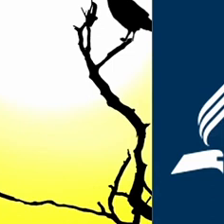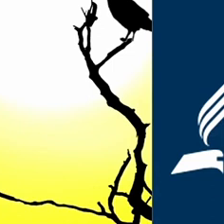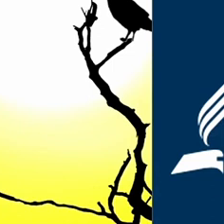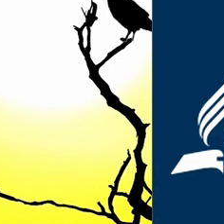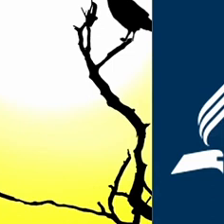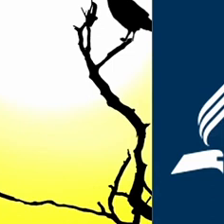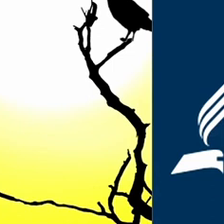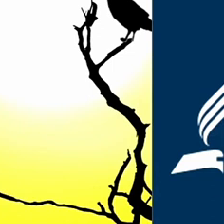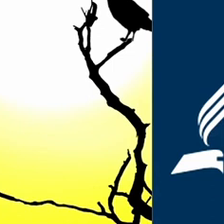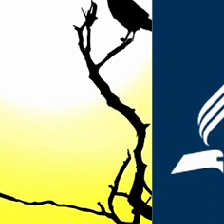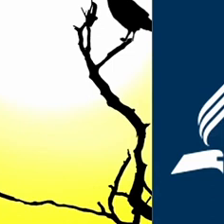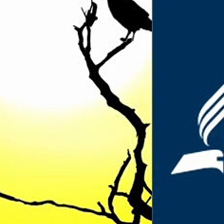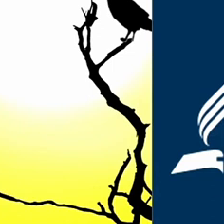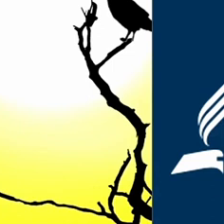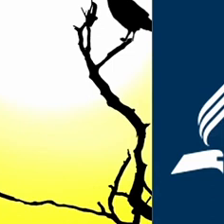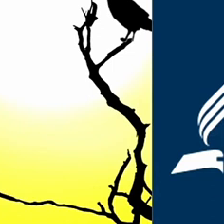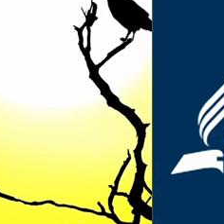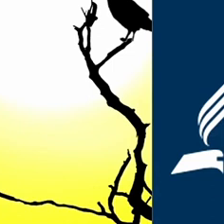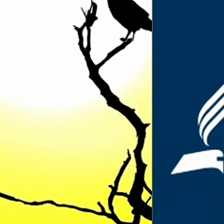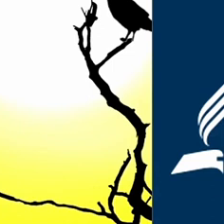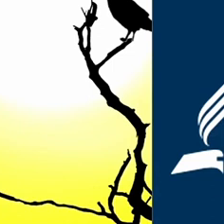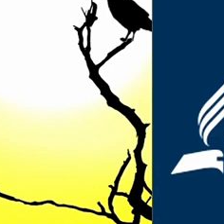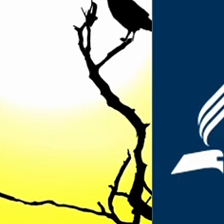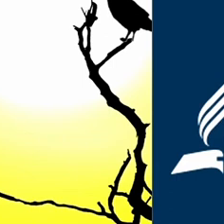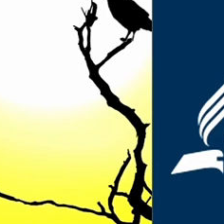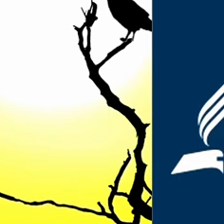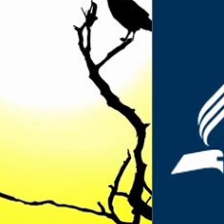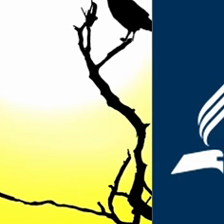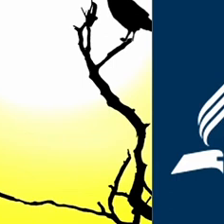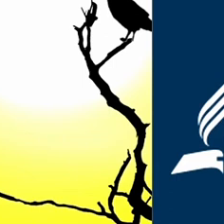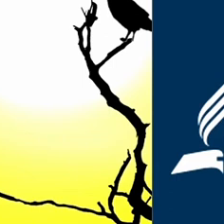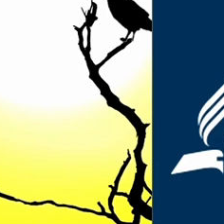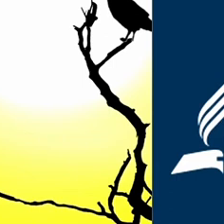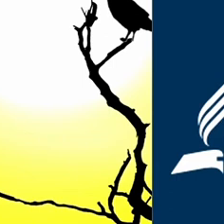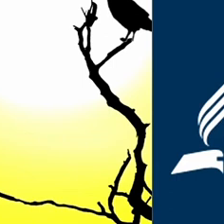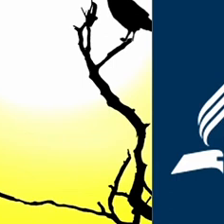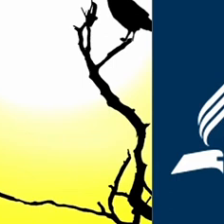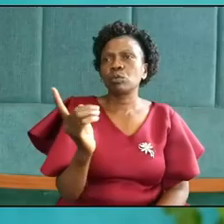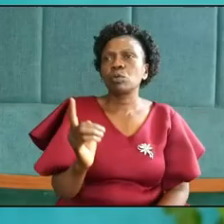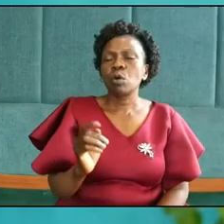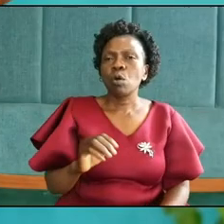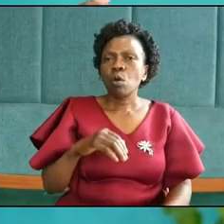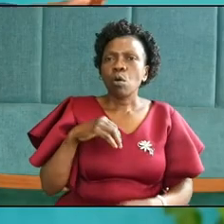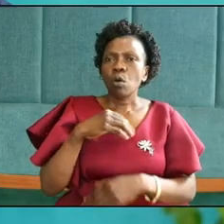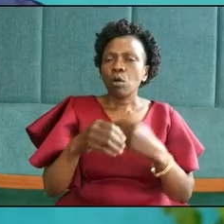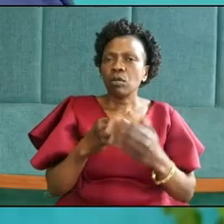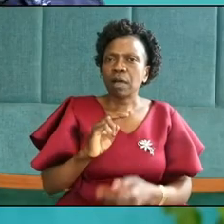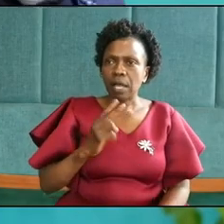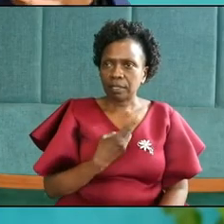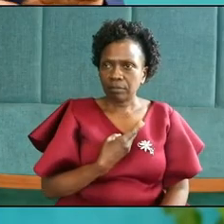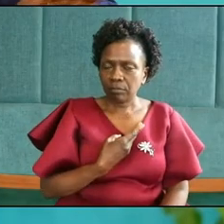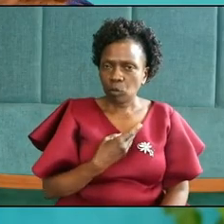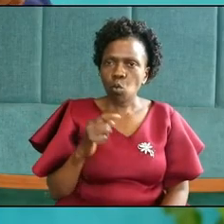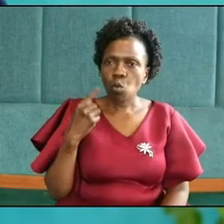me. I was in prison and you came over to visit." All of you, all of us who have been